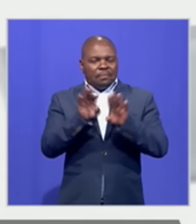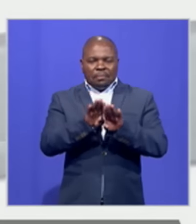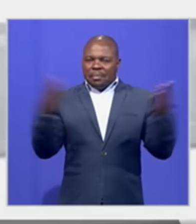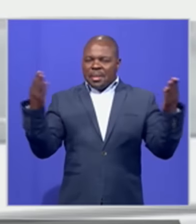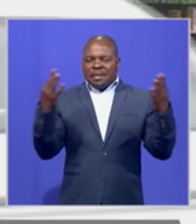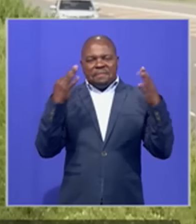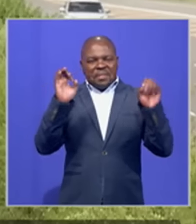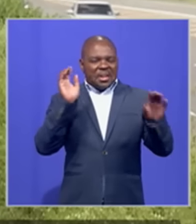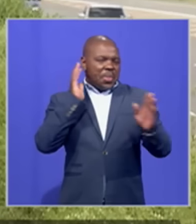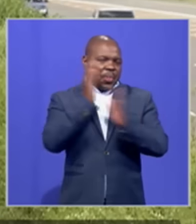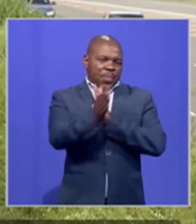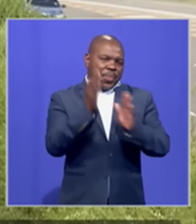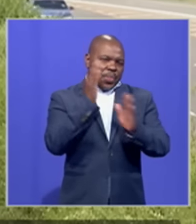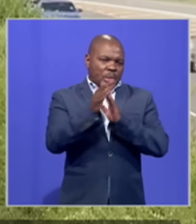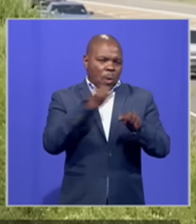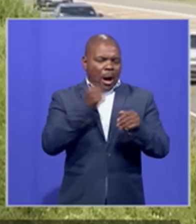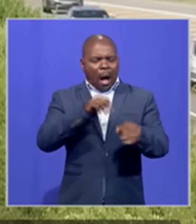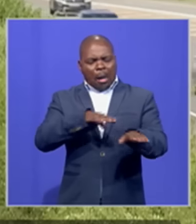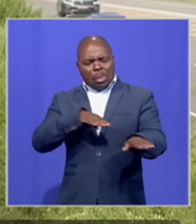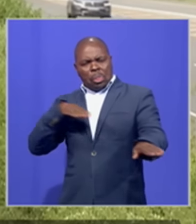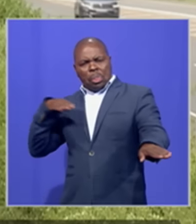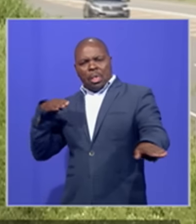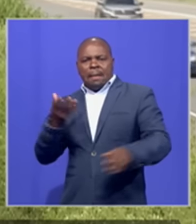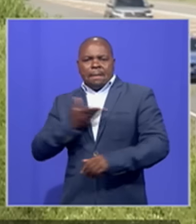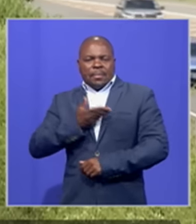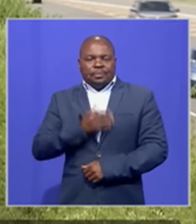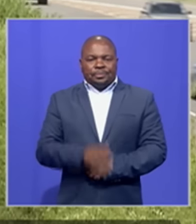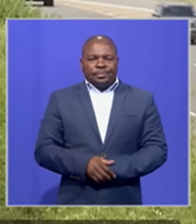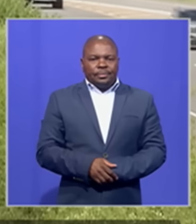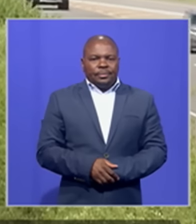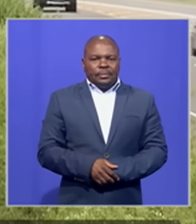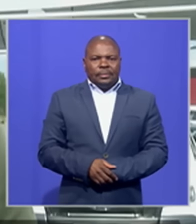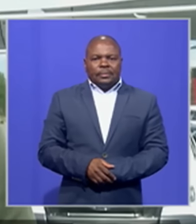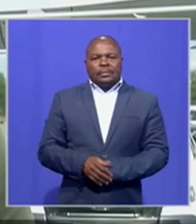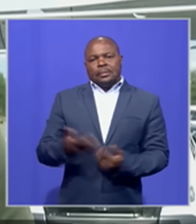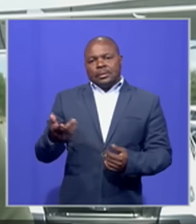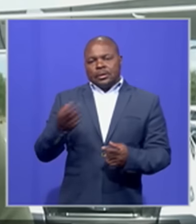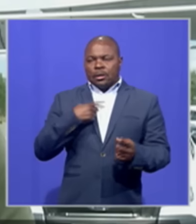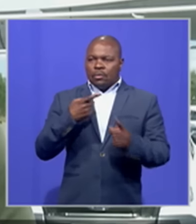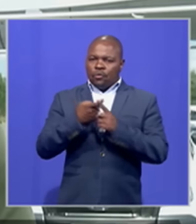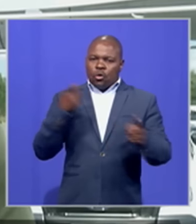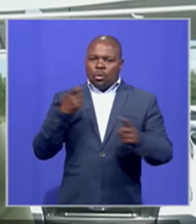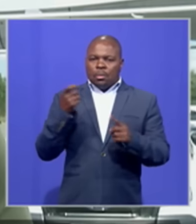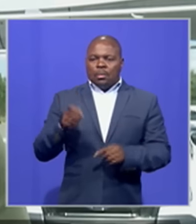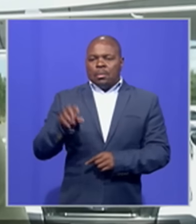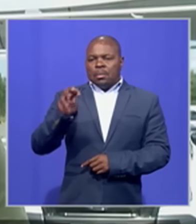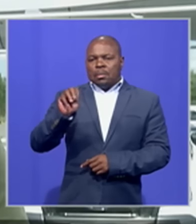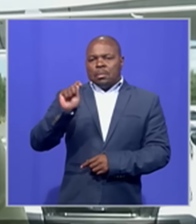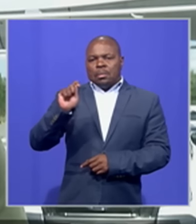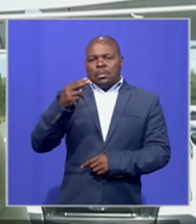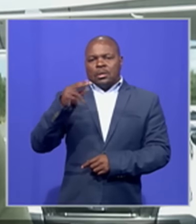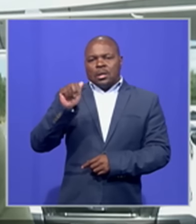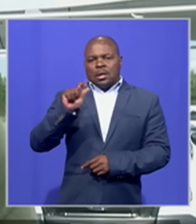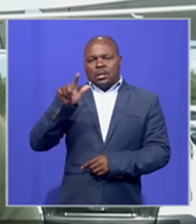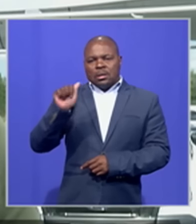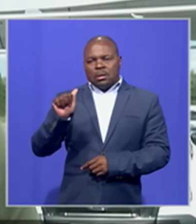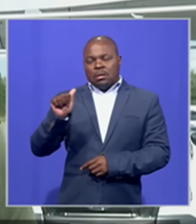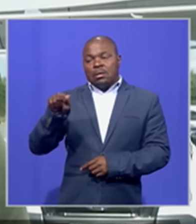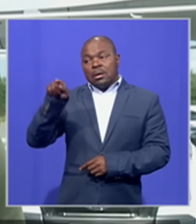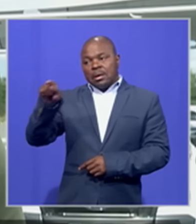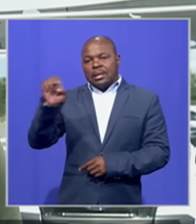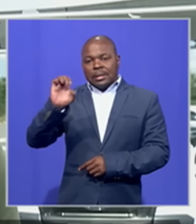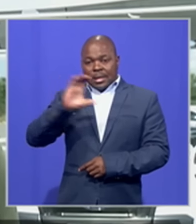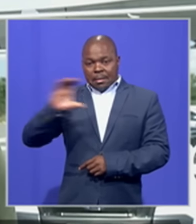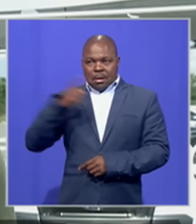fokotsa mothamo wa sephethephethe. So far it was fine. We are coming from Tata, Eastern Cape. We are going